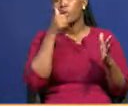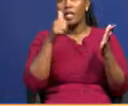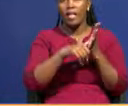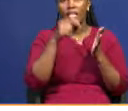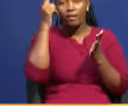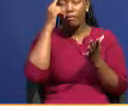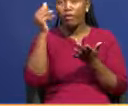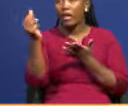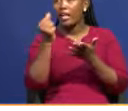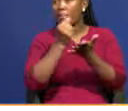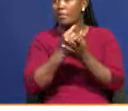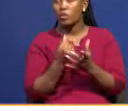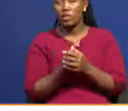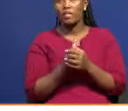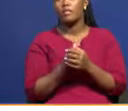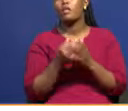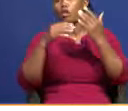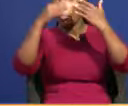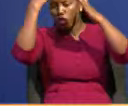will the university get the money?